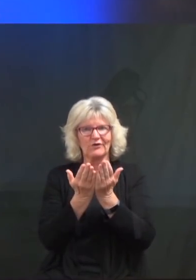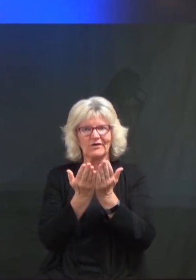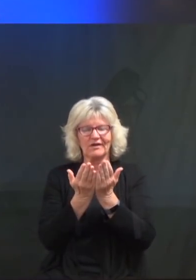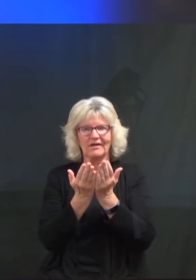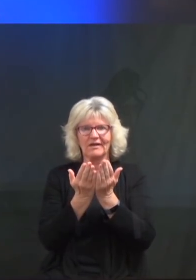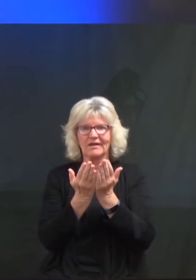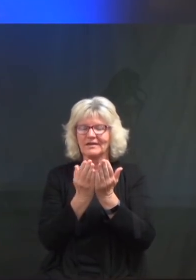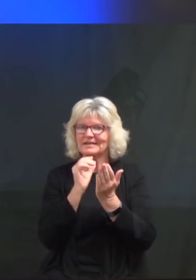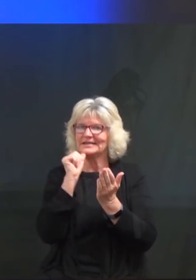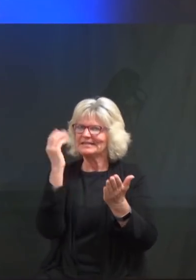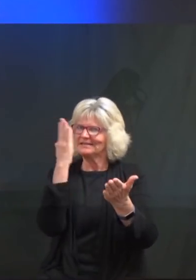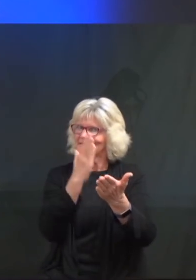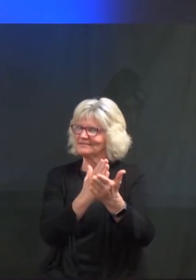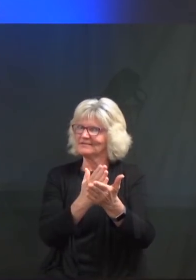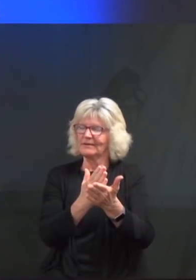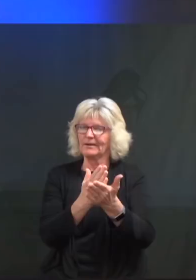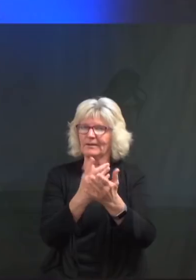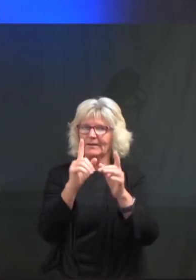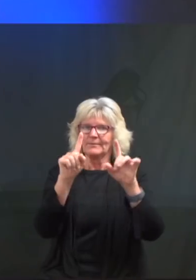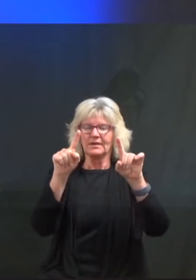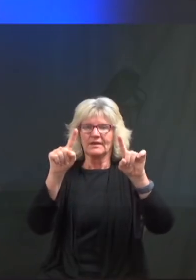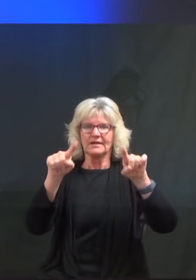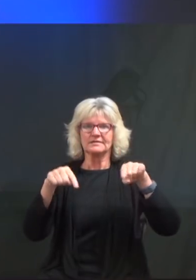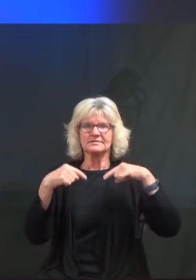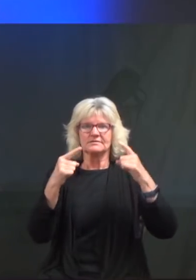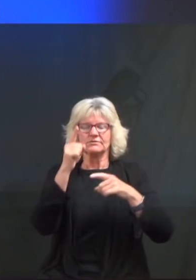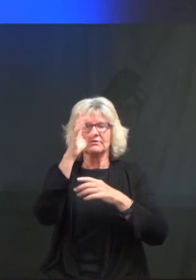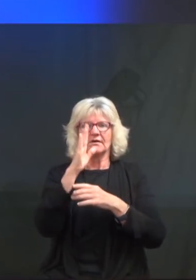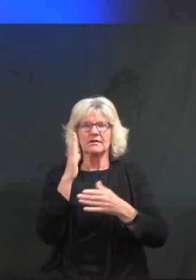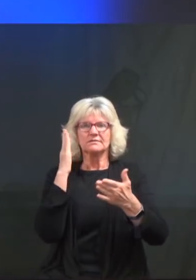stop until God stopped him.